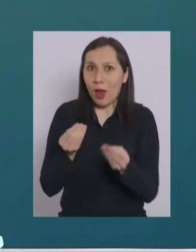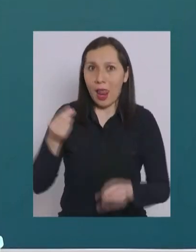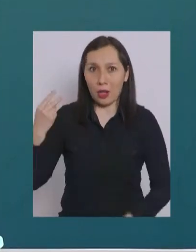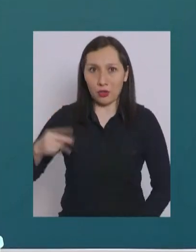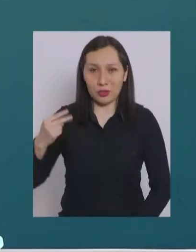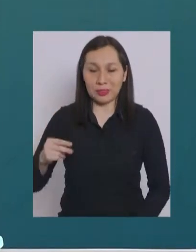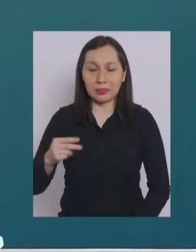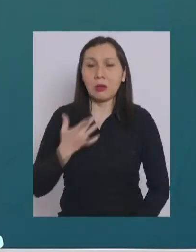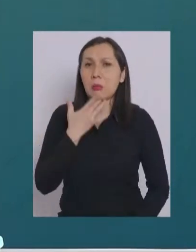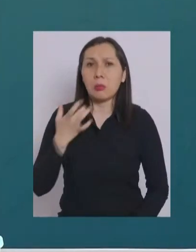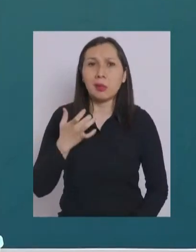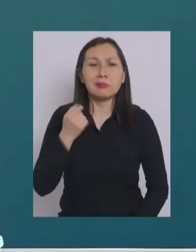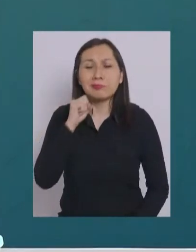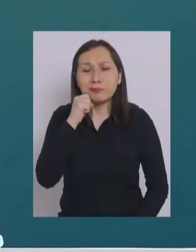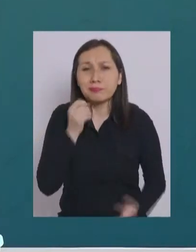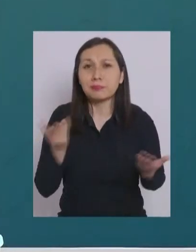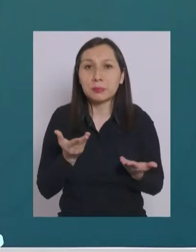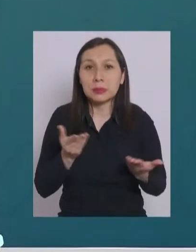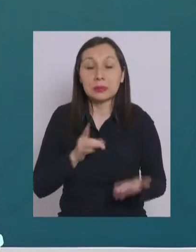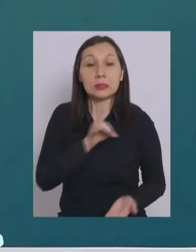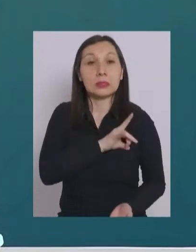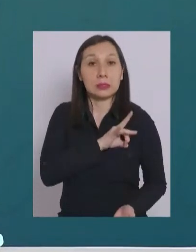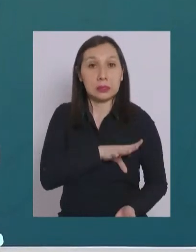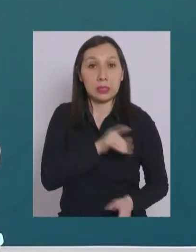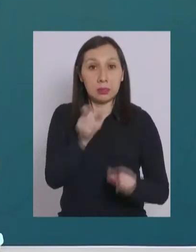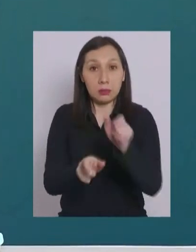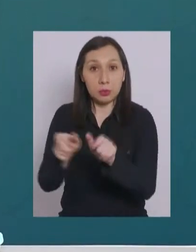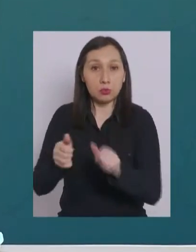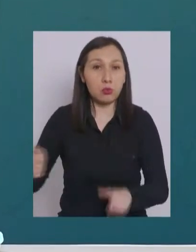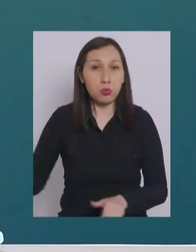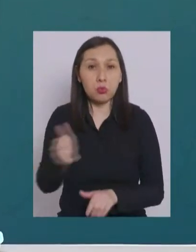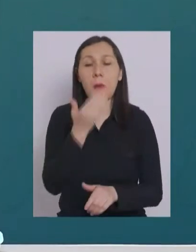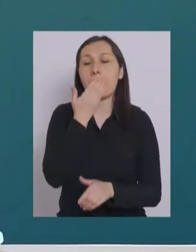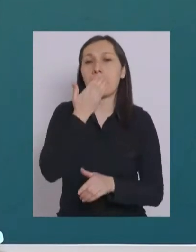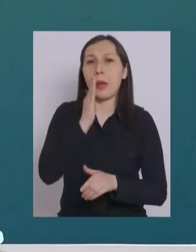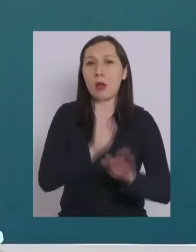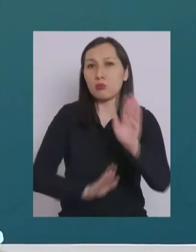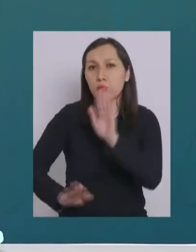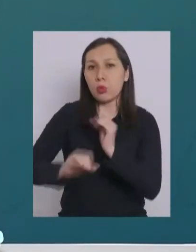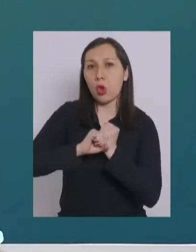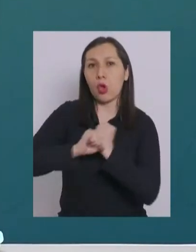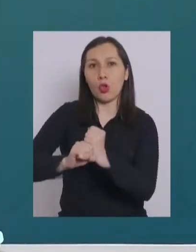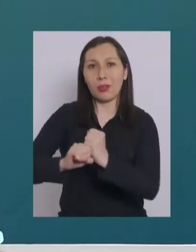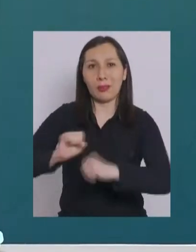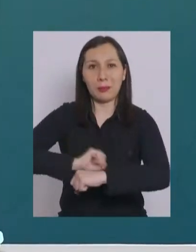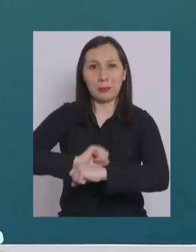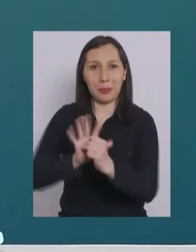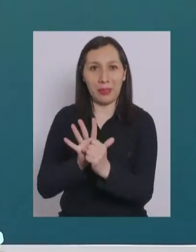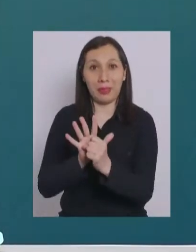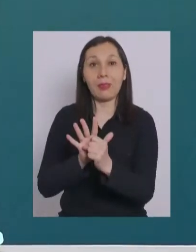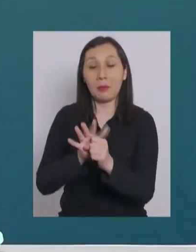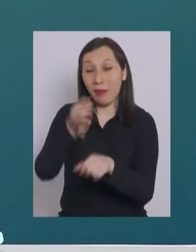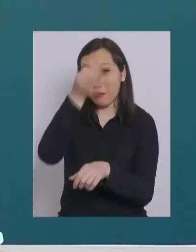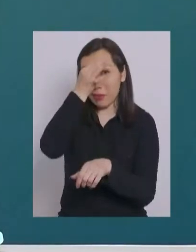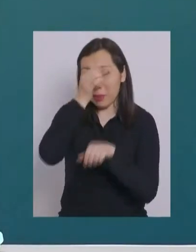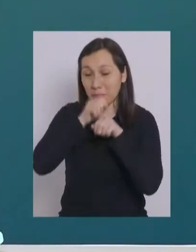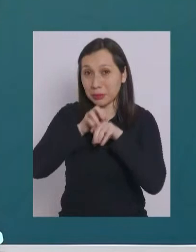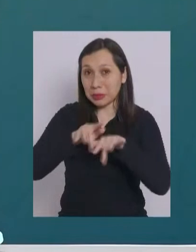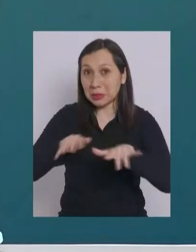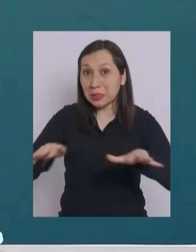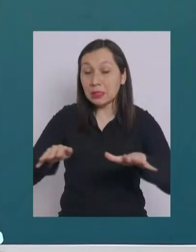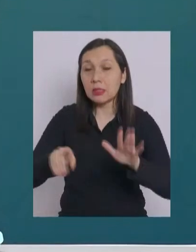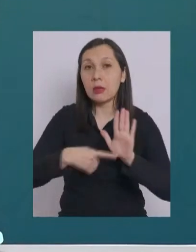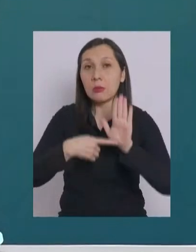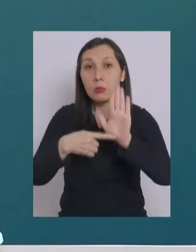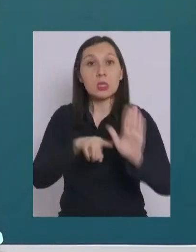This is very good news because it means that Chileans are better protected to the pandemic. And it